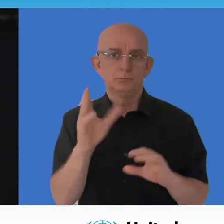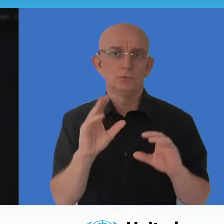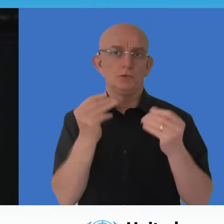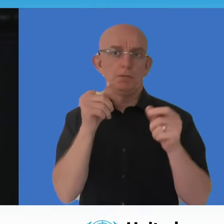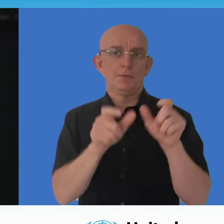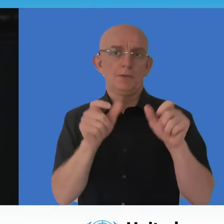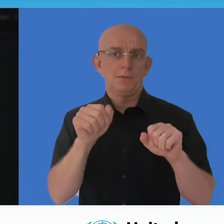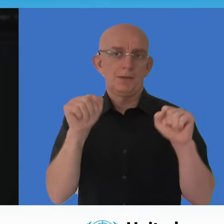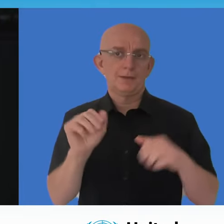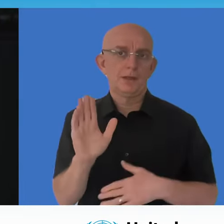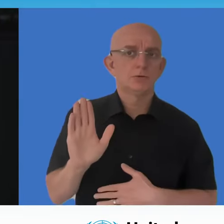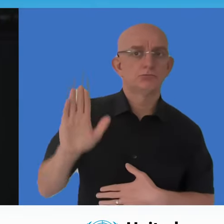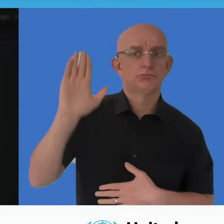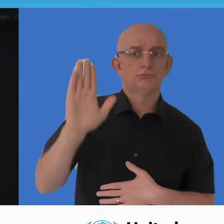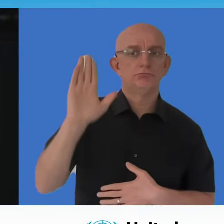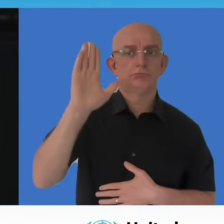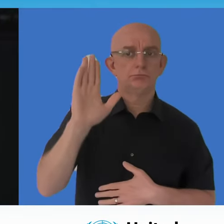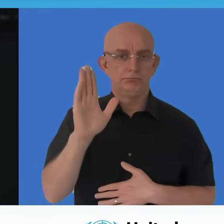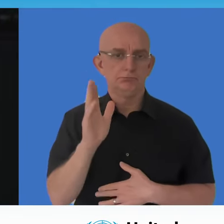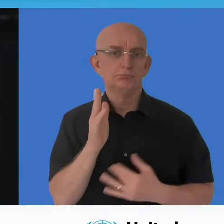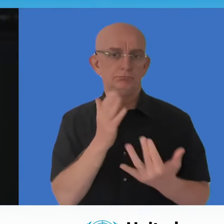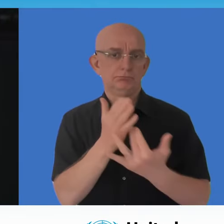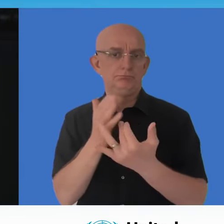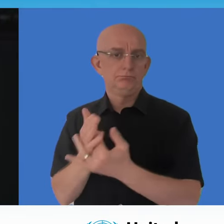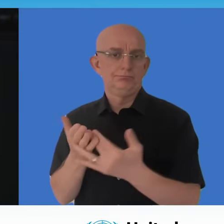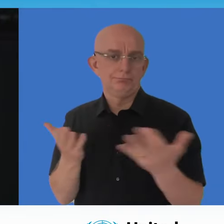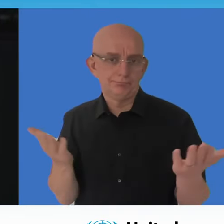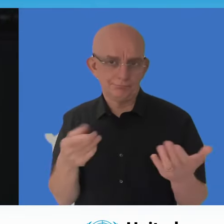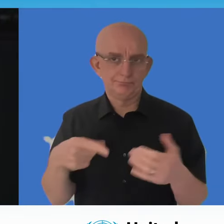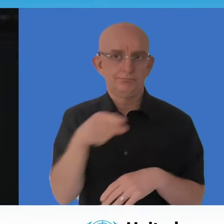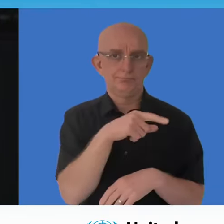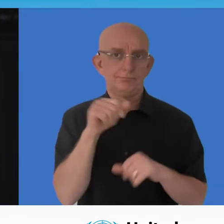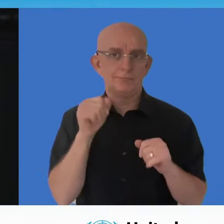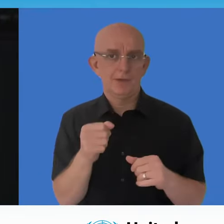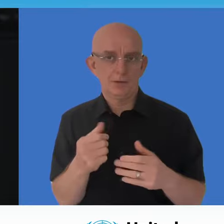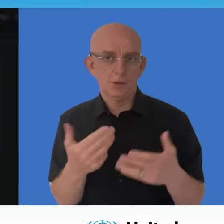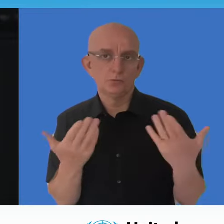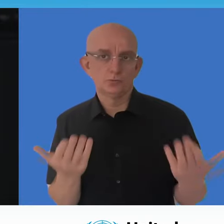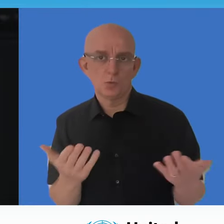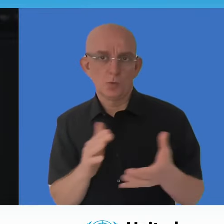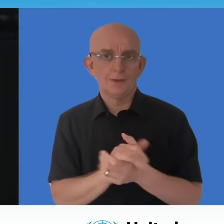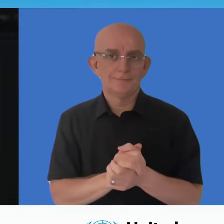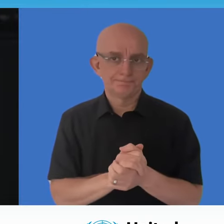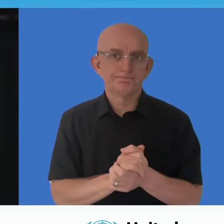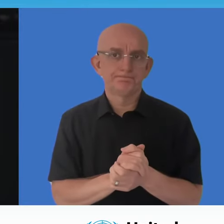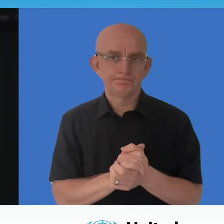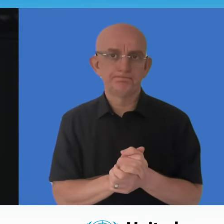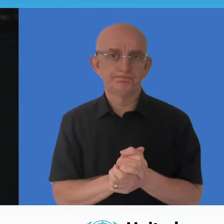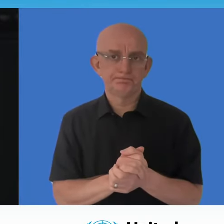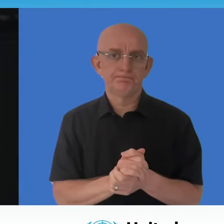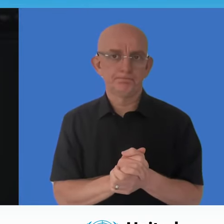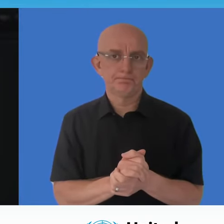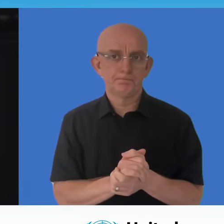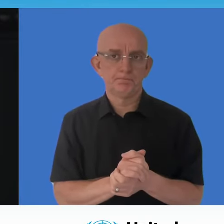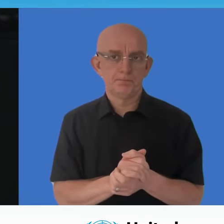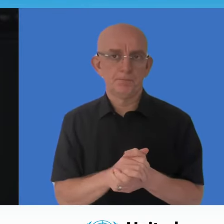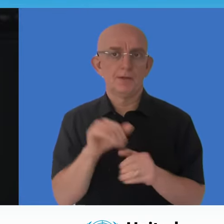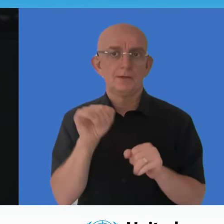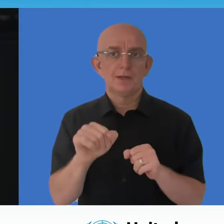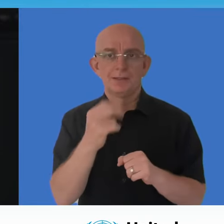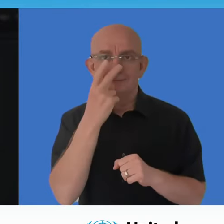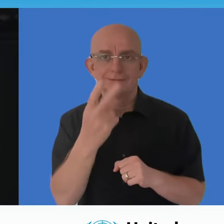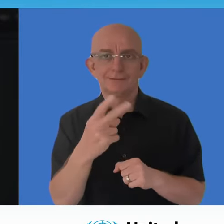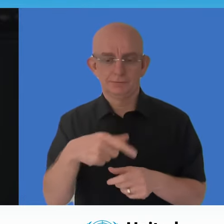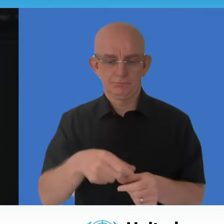le bouton devant votre. Please press the button in front of your microphone. In order